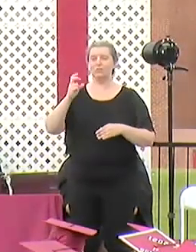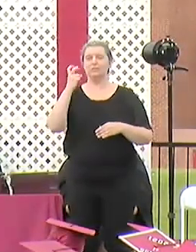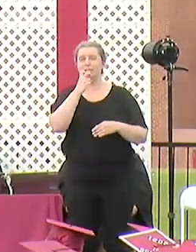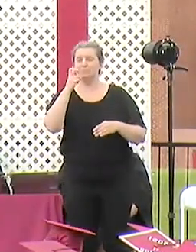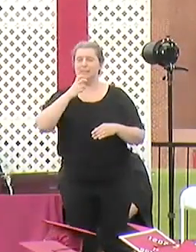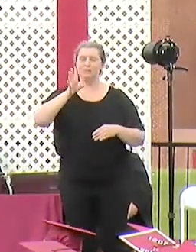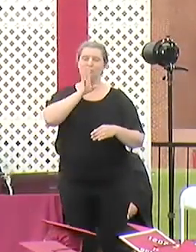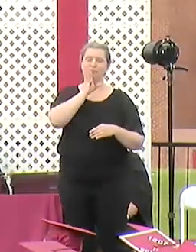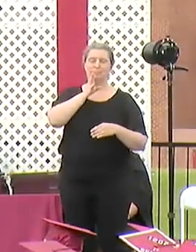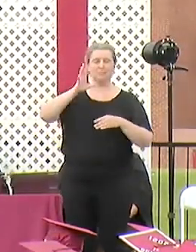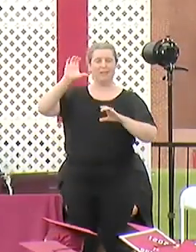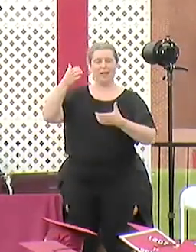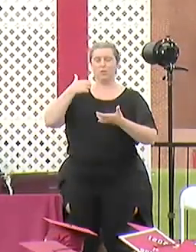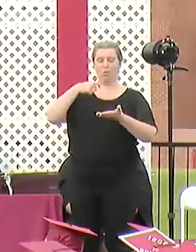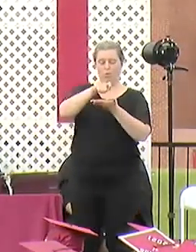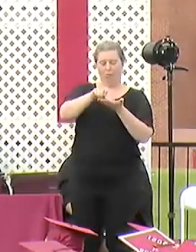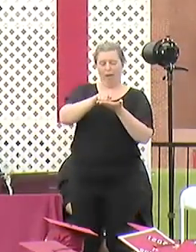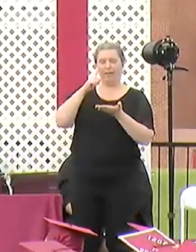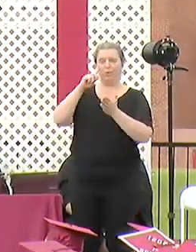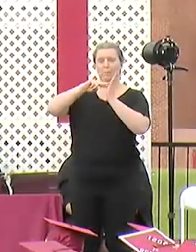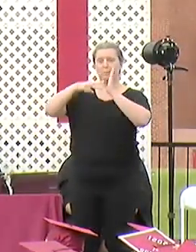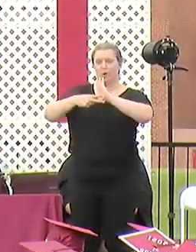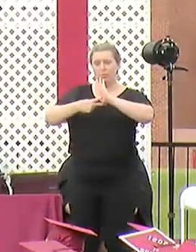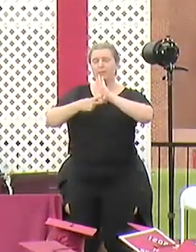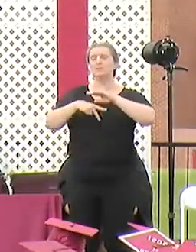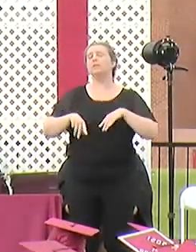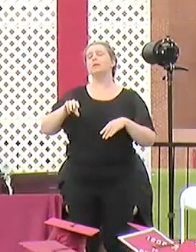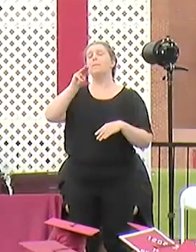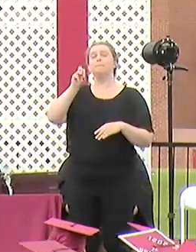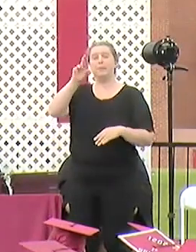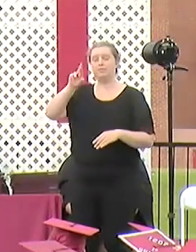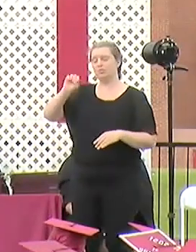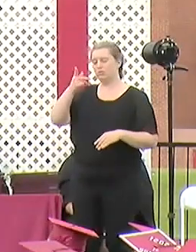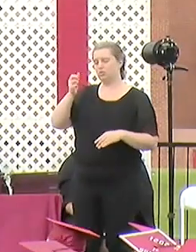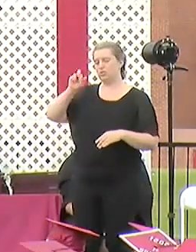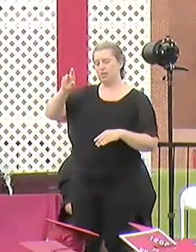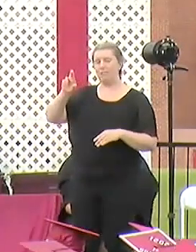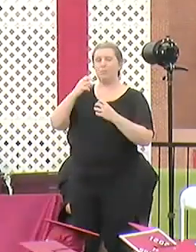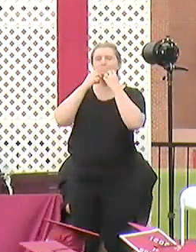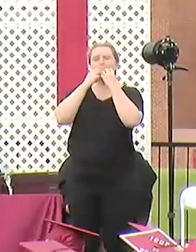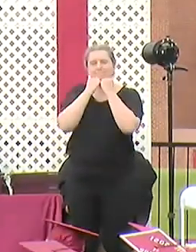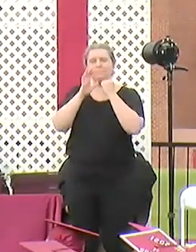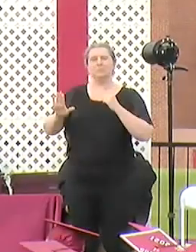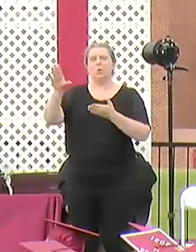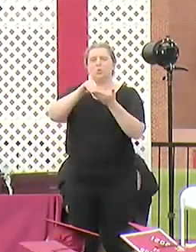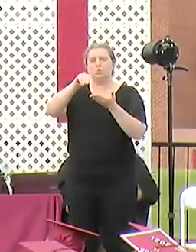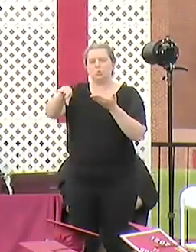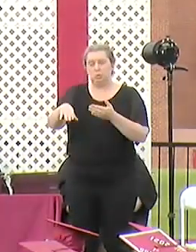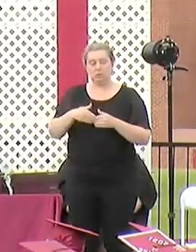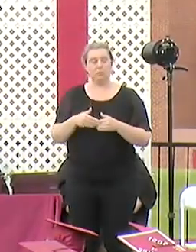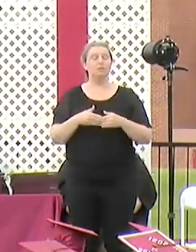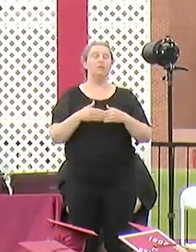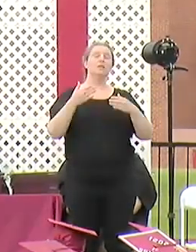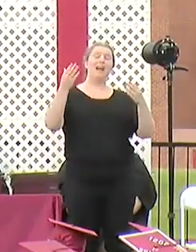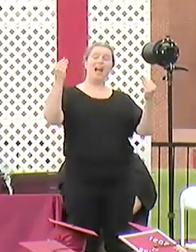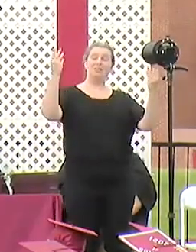or writing with purpose and style, I think we can all agree that Mrs. Schaefer truly cared about all of her students, especially beyond the classroom,